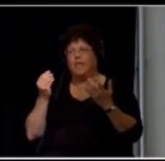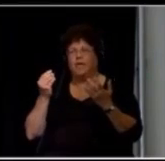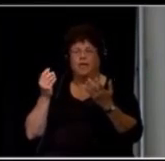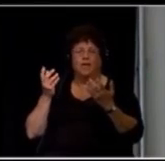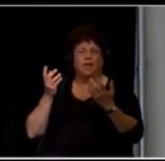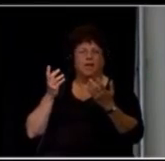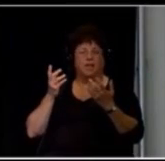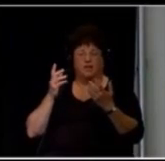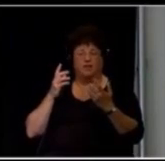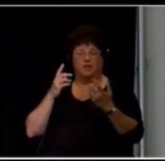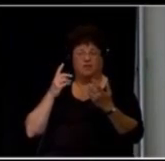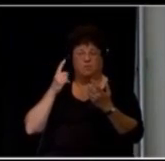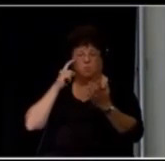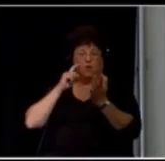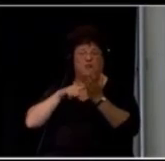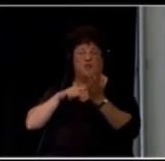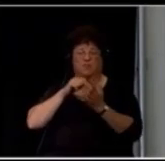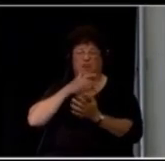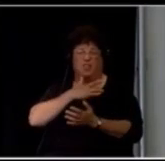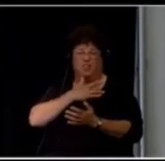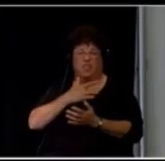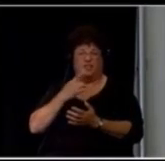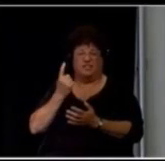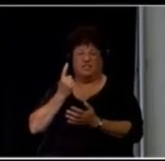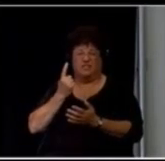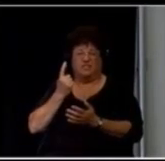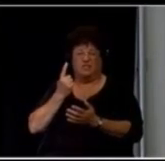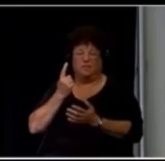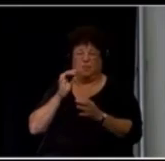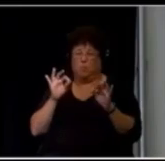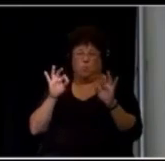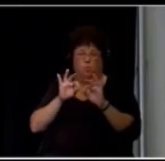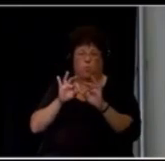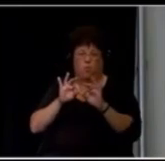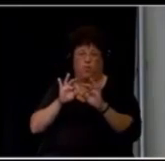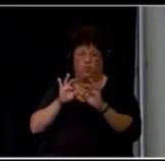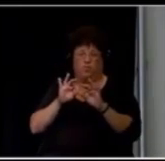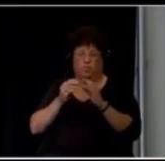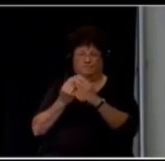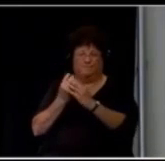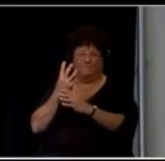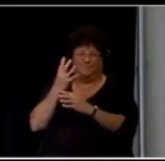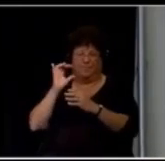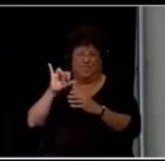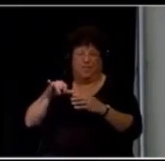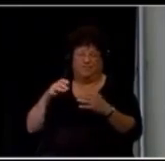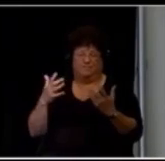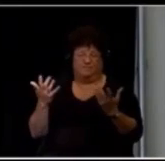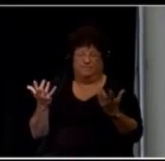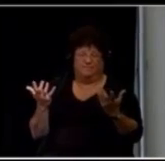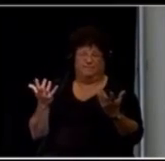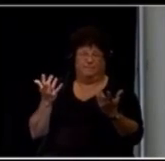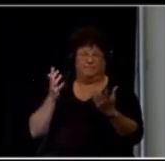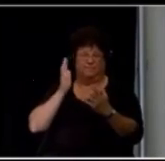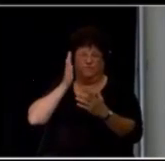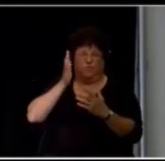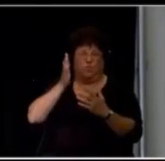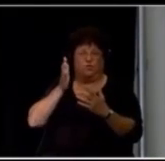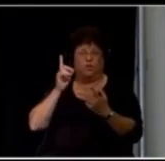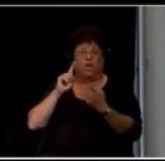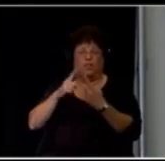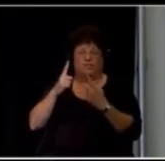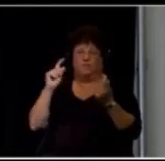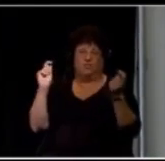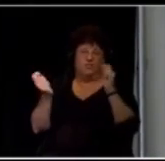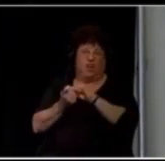But based on what we're seeing here, it's unlikely to be something that's worth expanding in the future unless